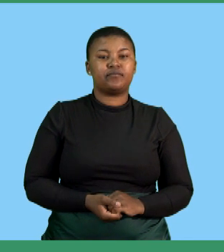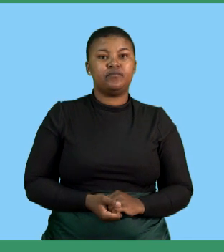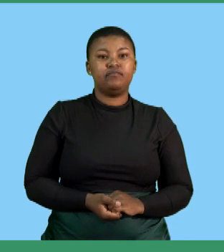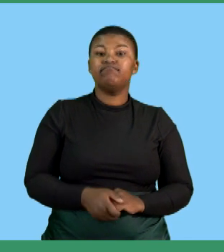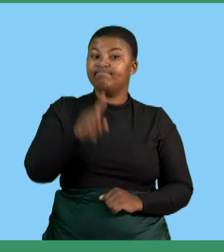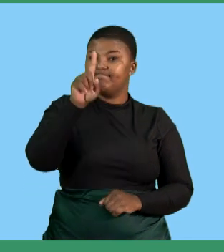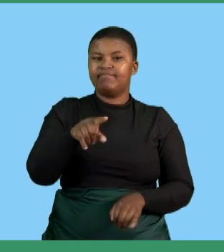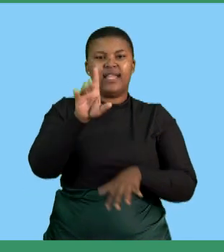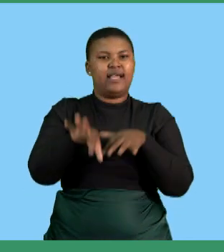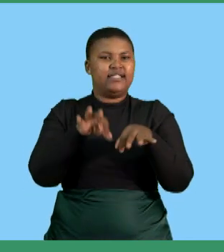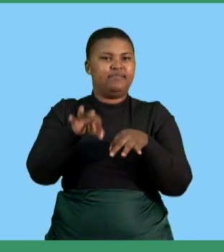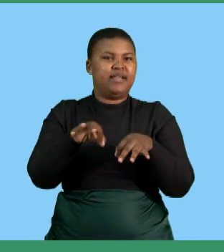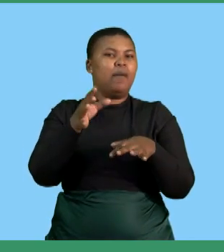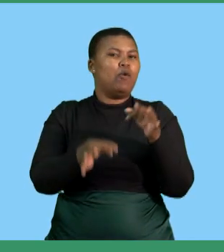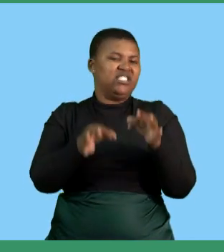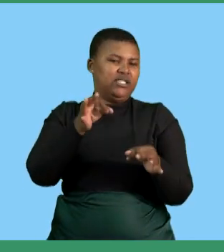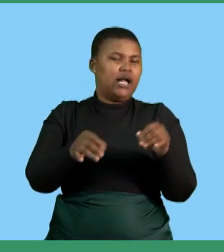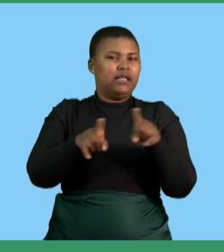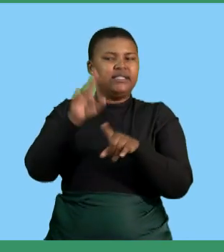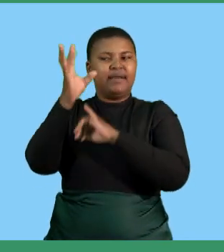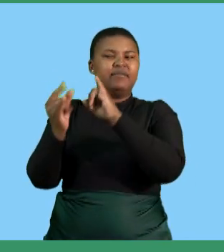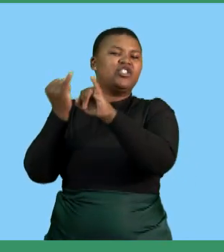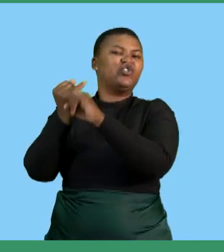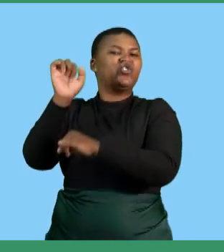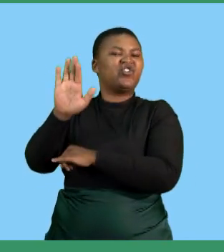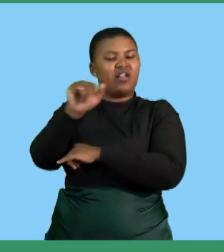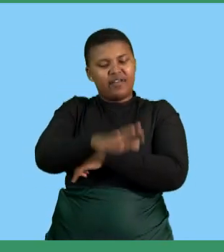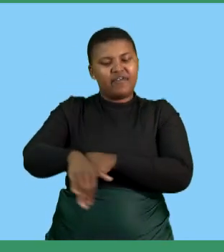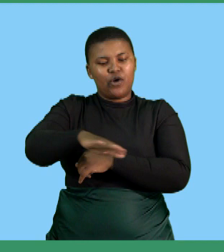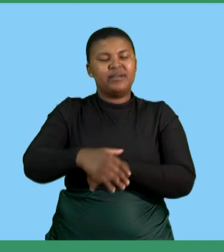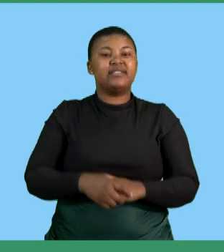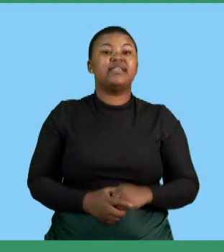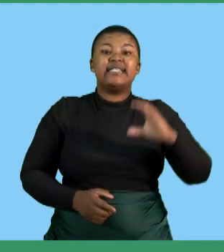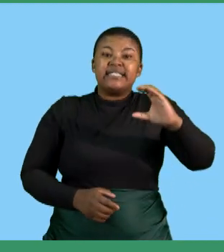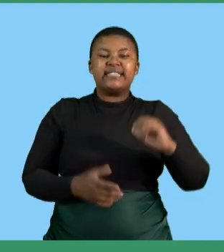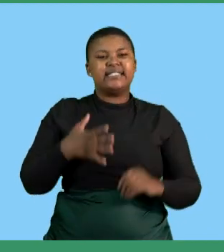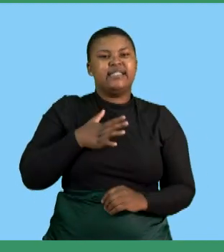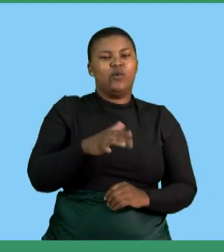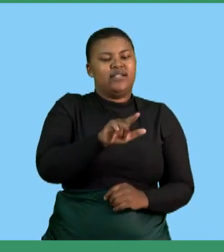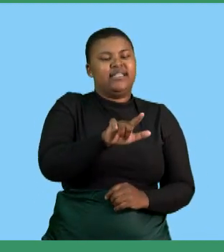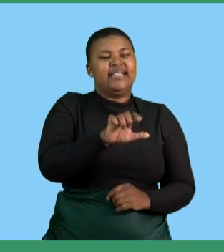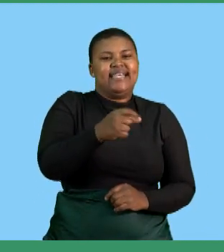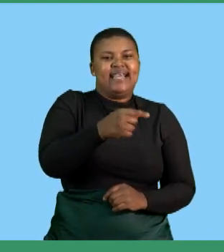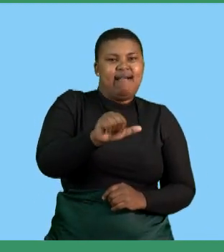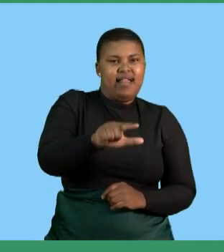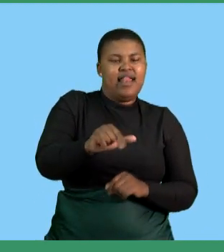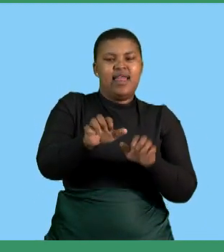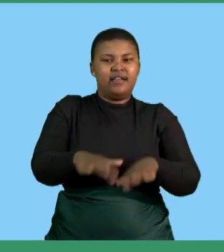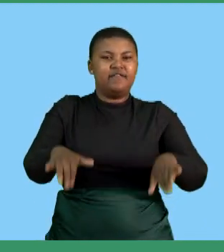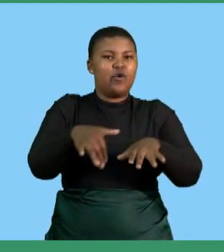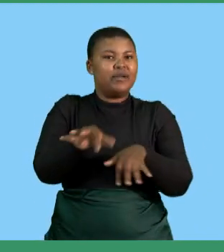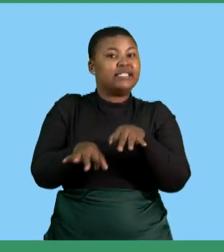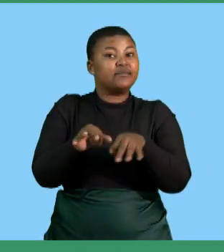All right, so that's our description of political and institutional environment. Then C asks for our